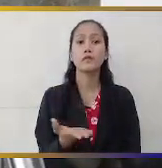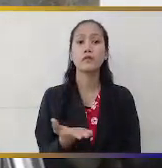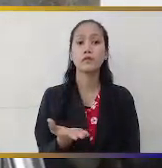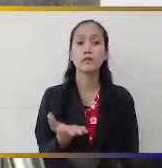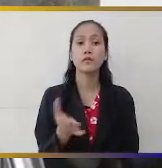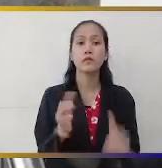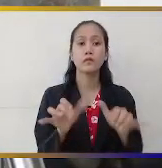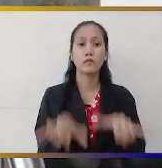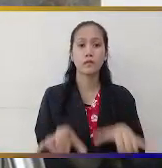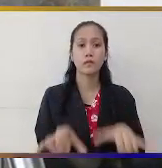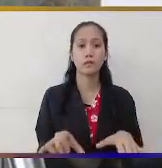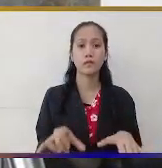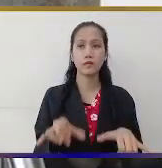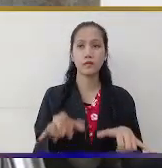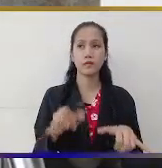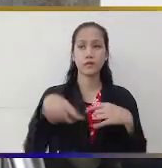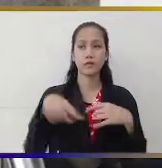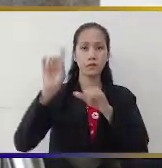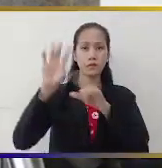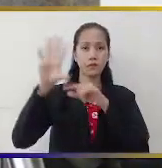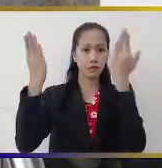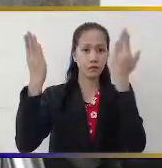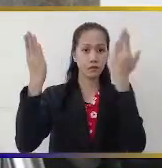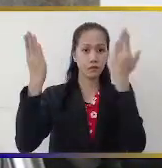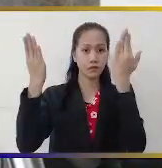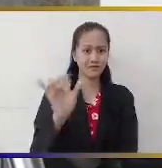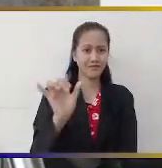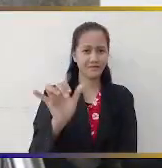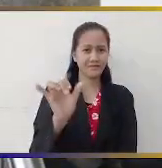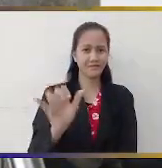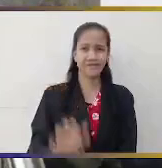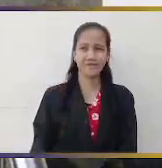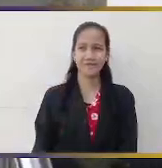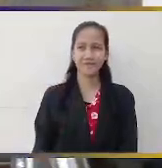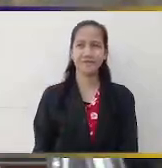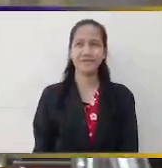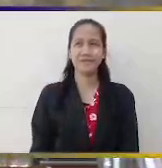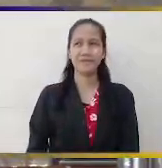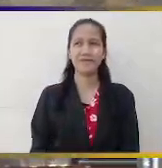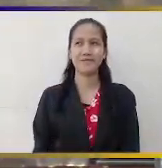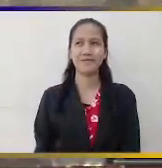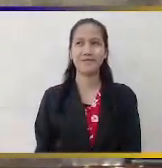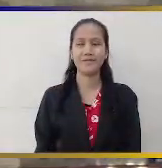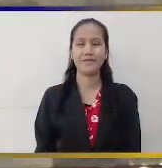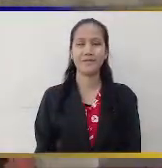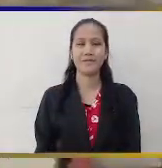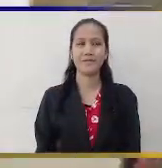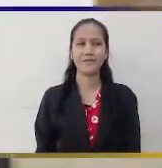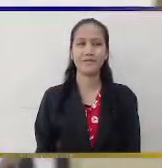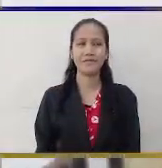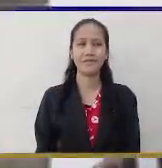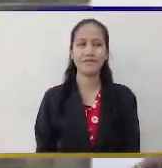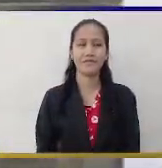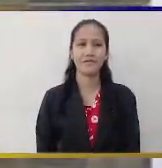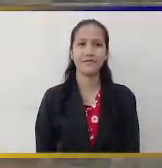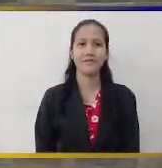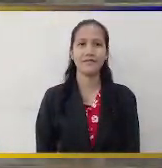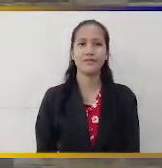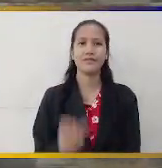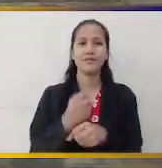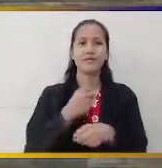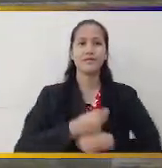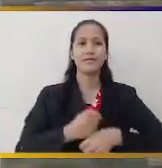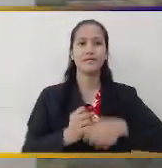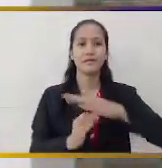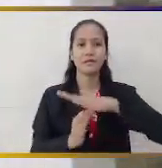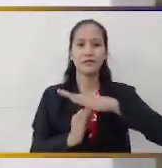Salongit? Yes. Come on, help me. I'm not even preaching yet. I'm setting a foundation so you